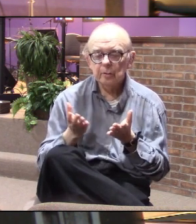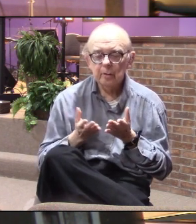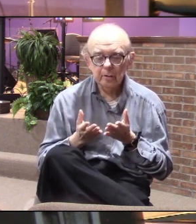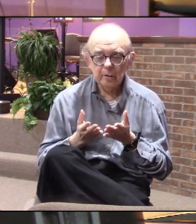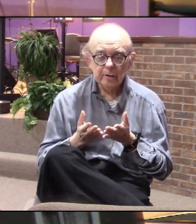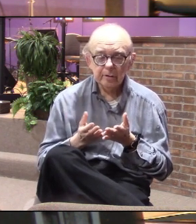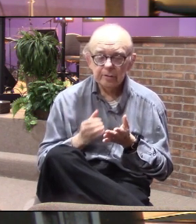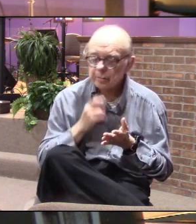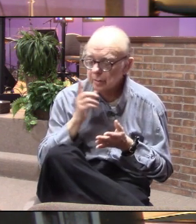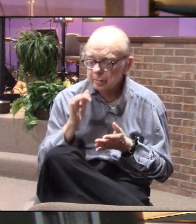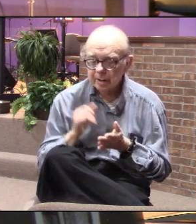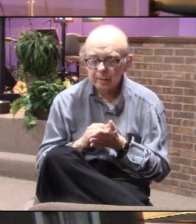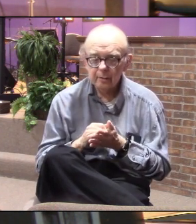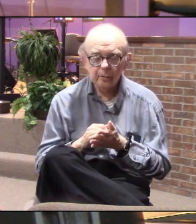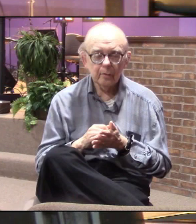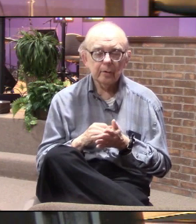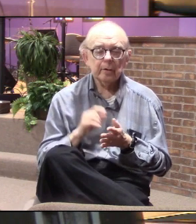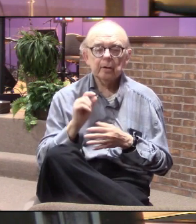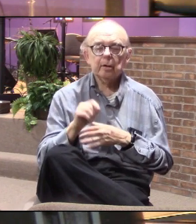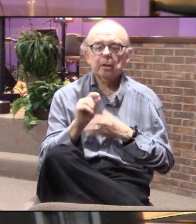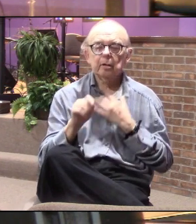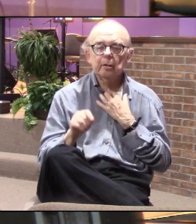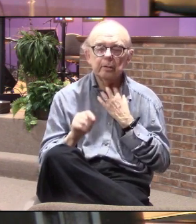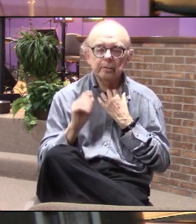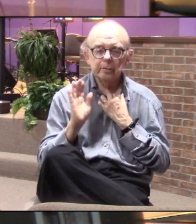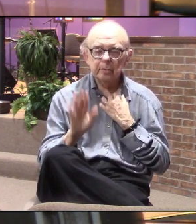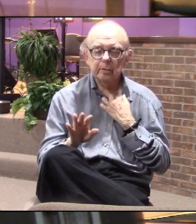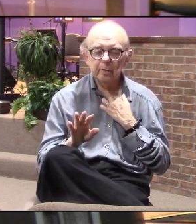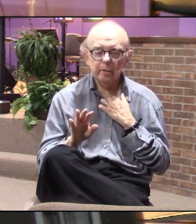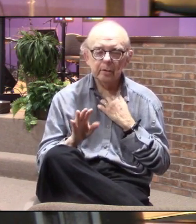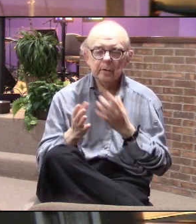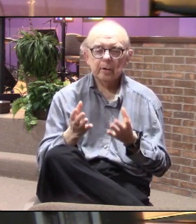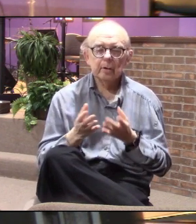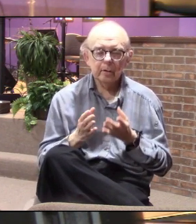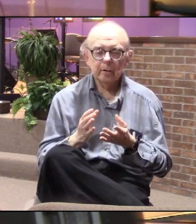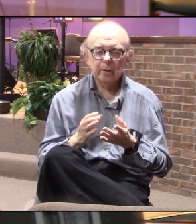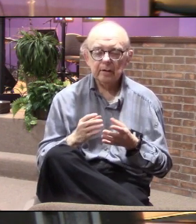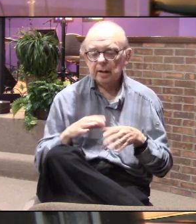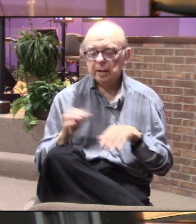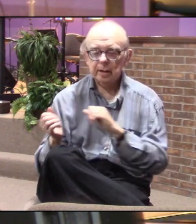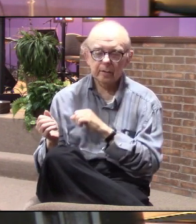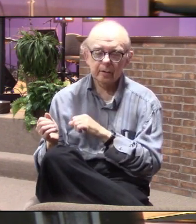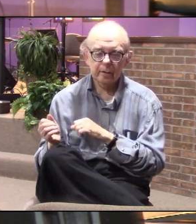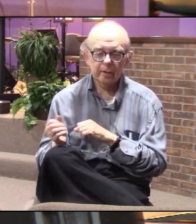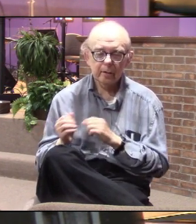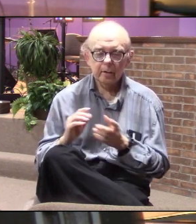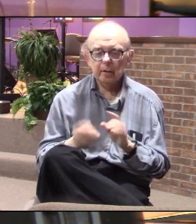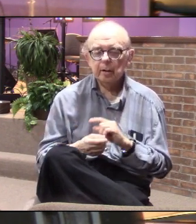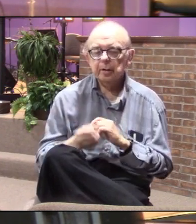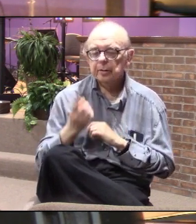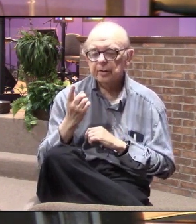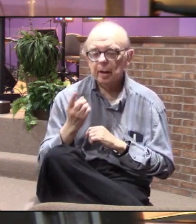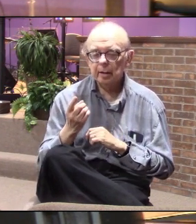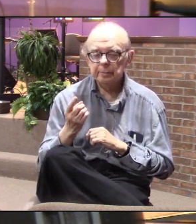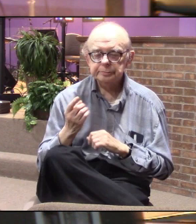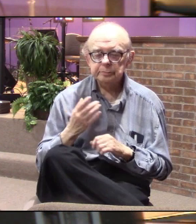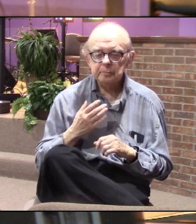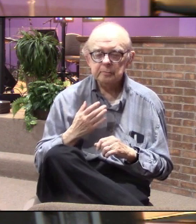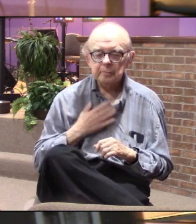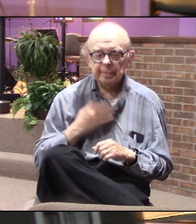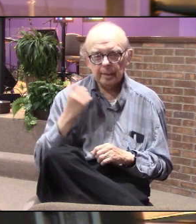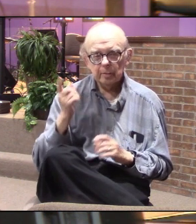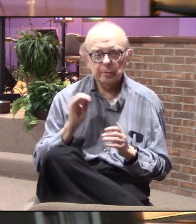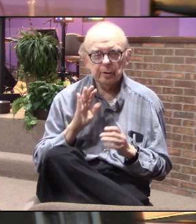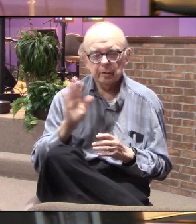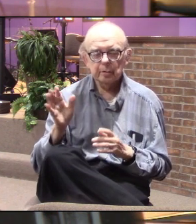you don't need. And so therefore, your want goes away, and you begin to understand my thoughts become